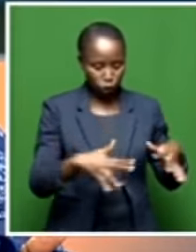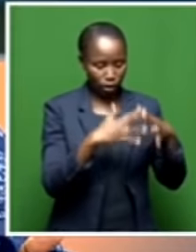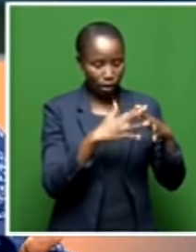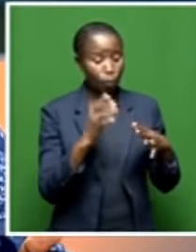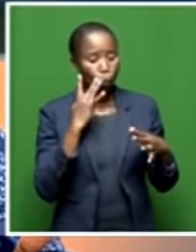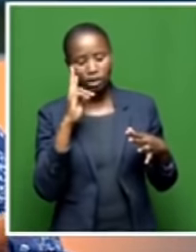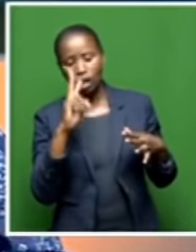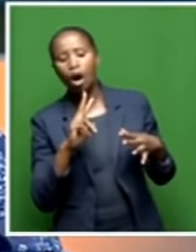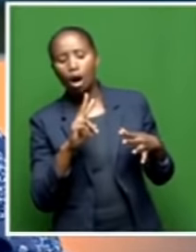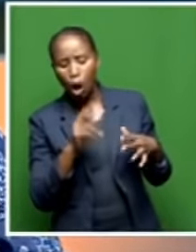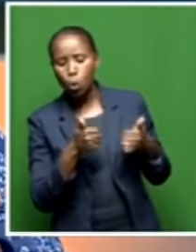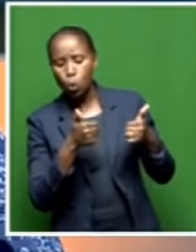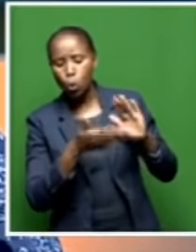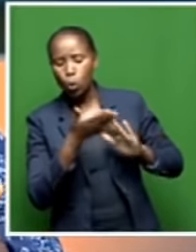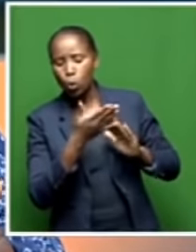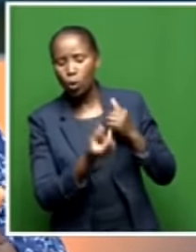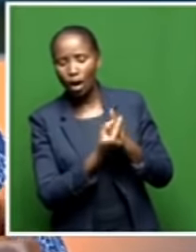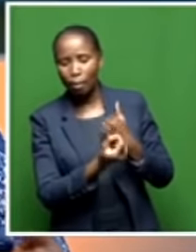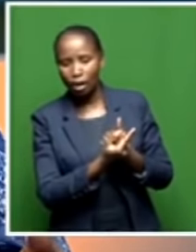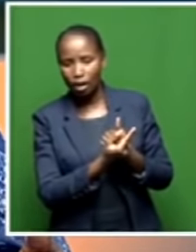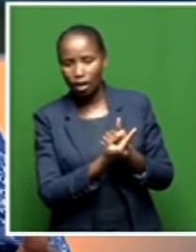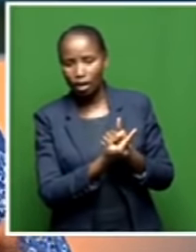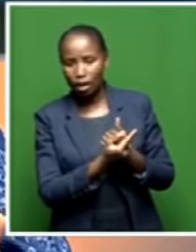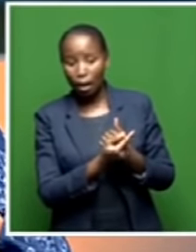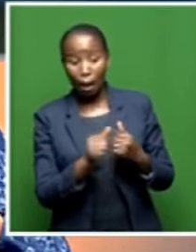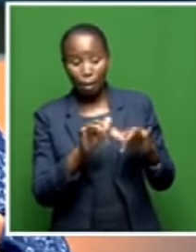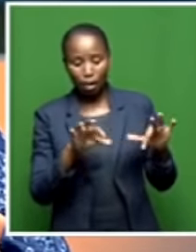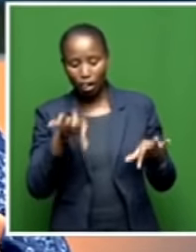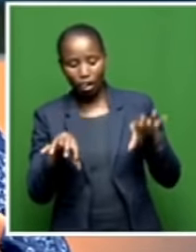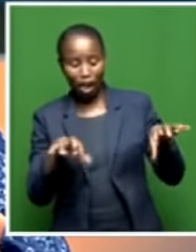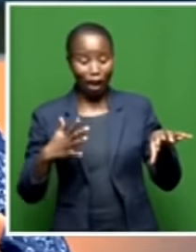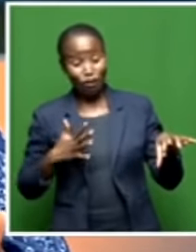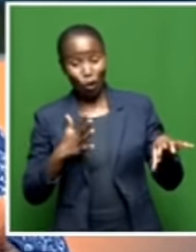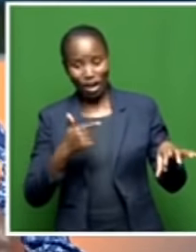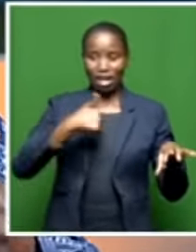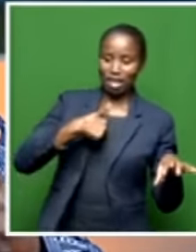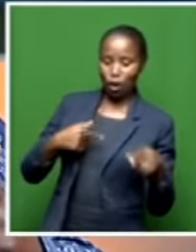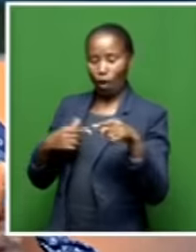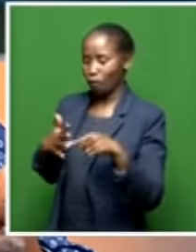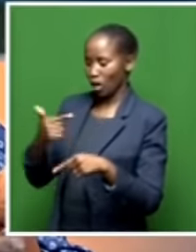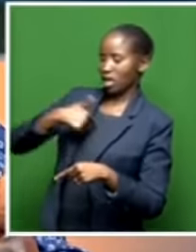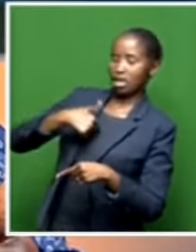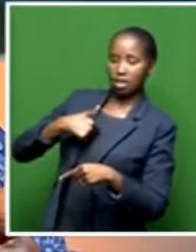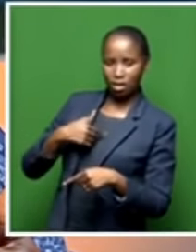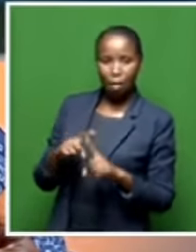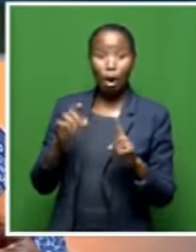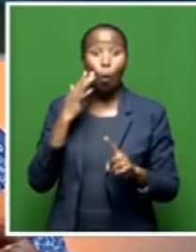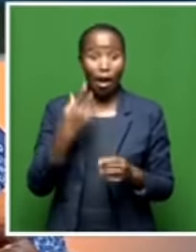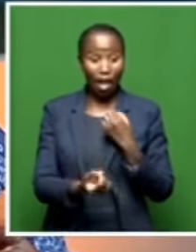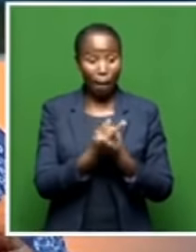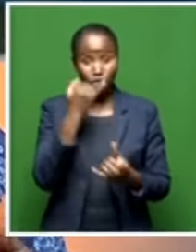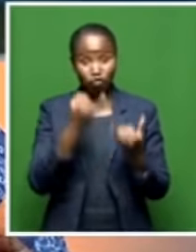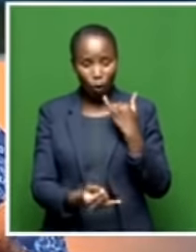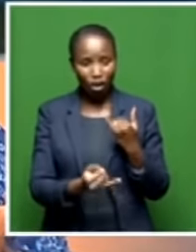will love to take credits. But when things go wrong, some political parties will also not want to